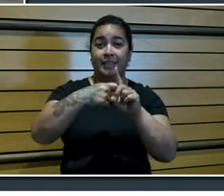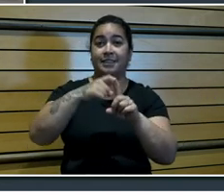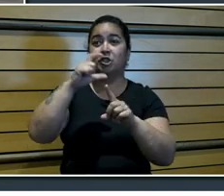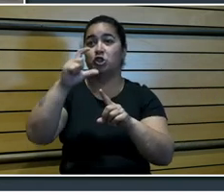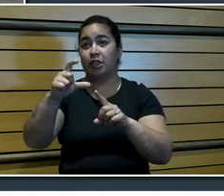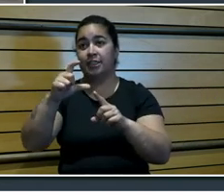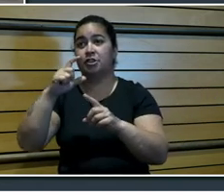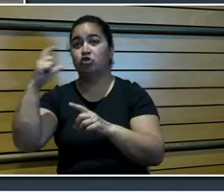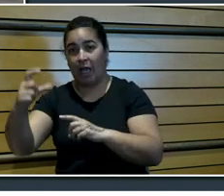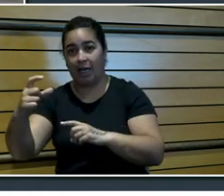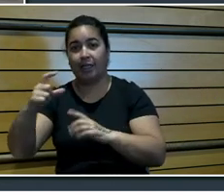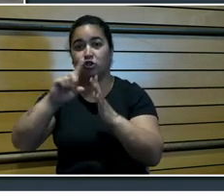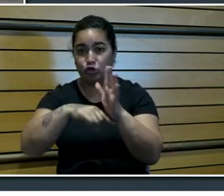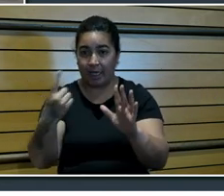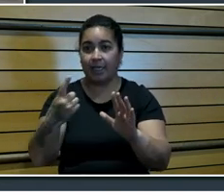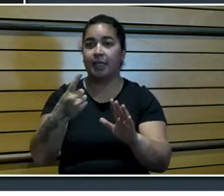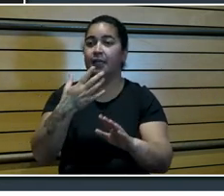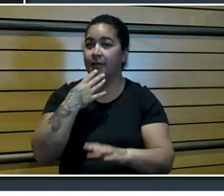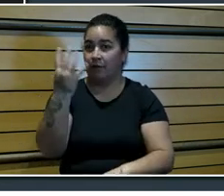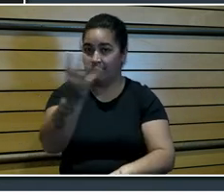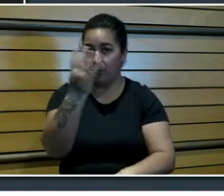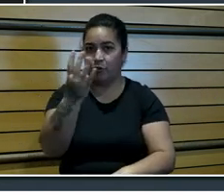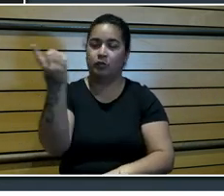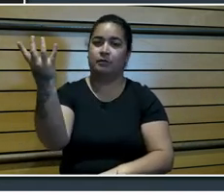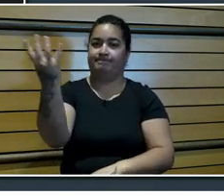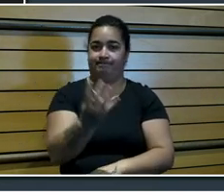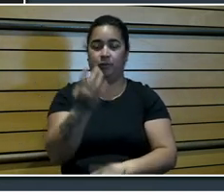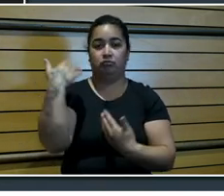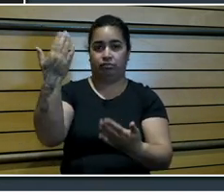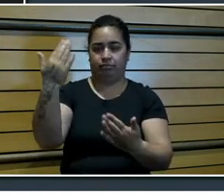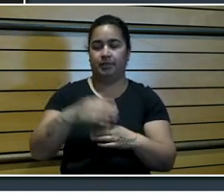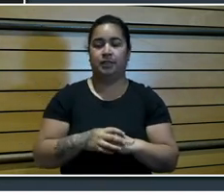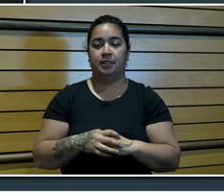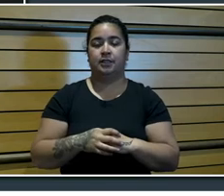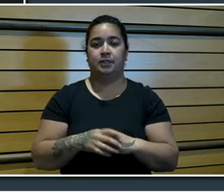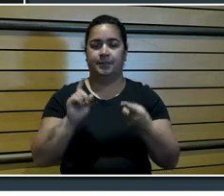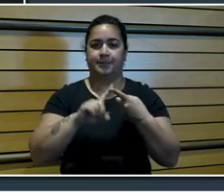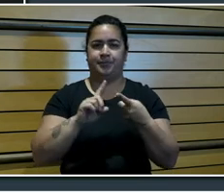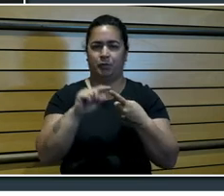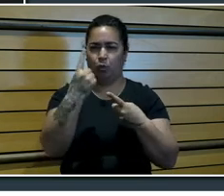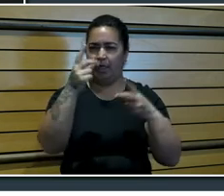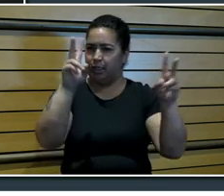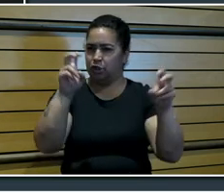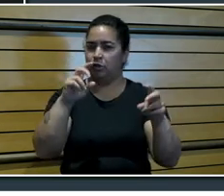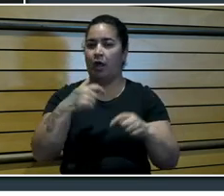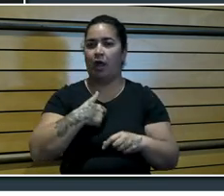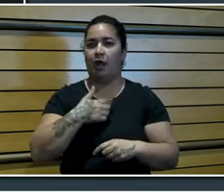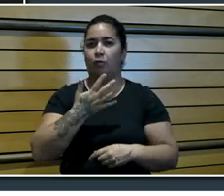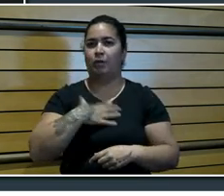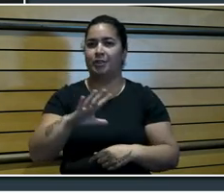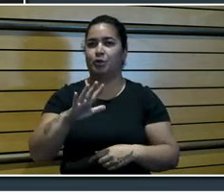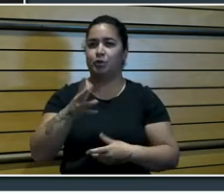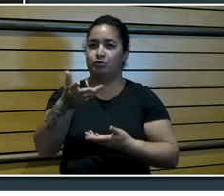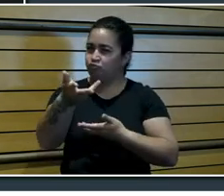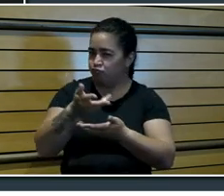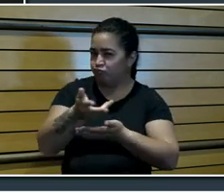and Charlie and Jack. Thank you very much for coming to speak to us. One of the issues that I suppose I'd like to tease out with